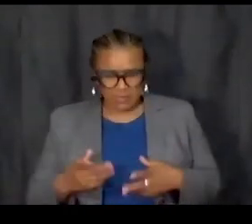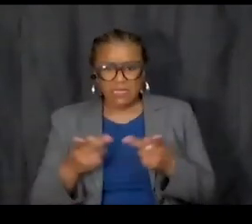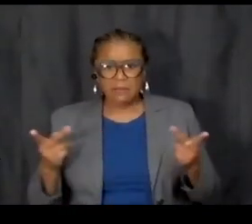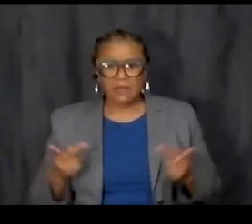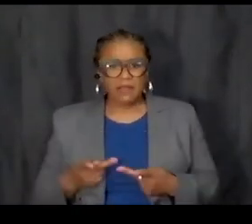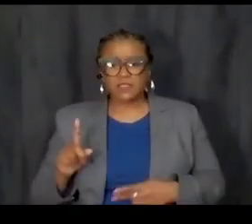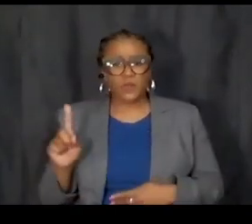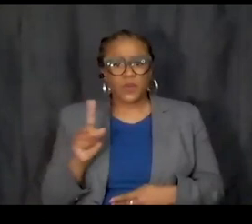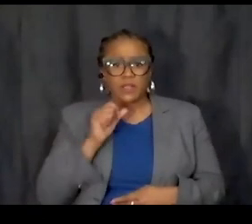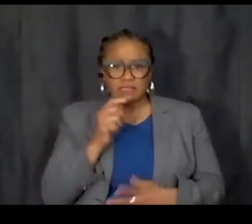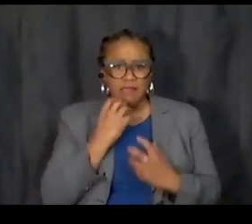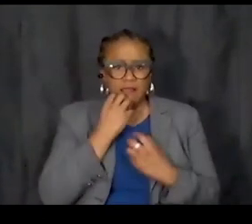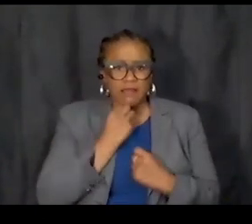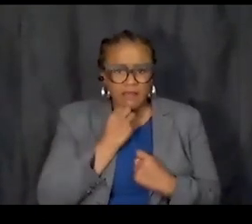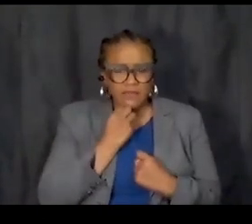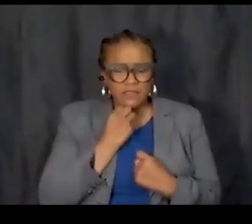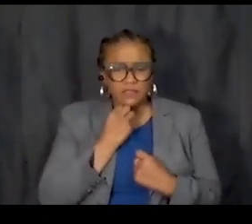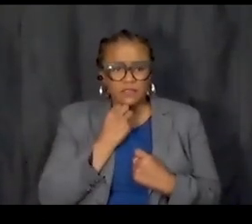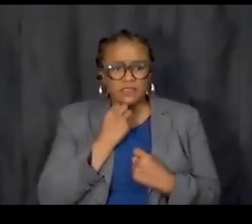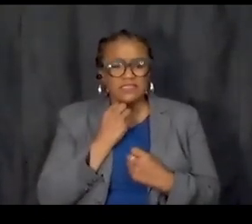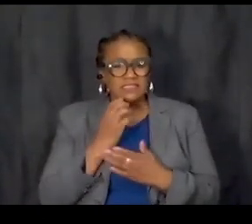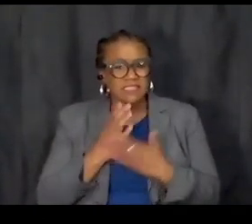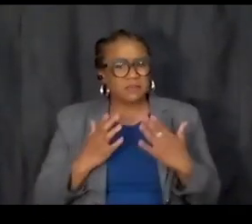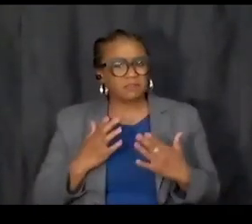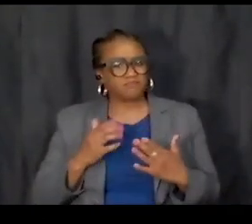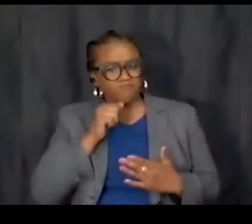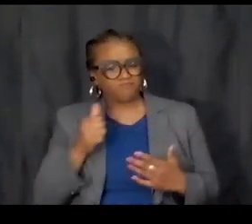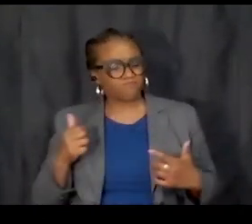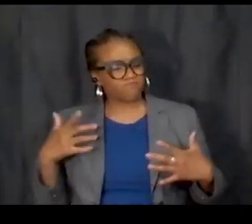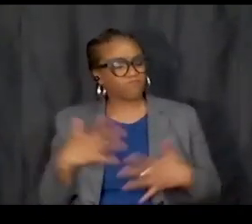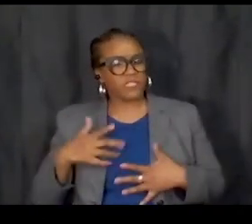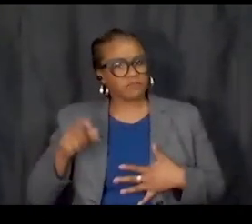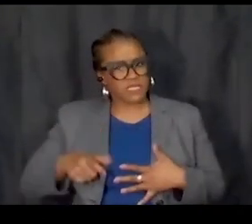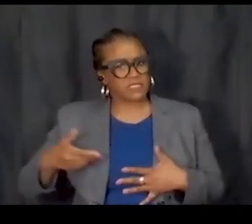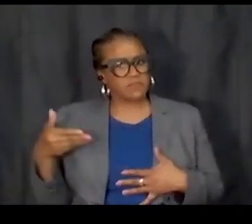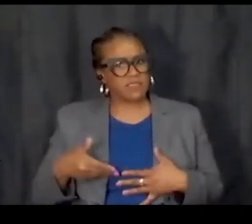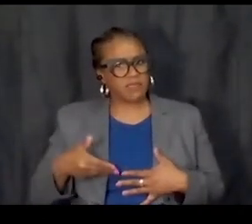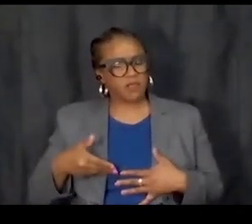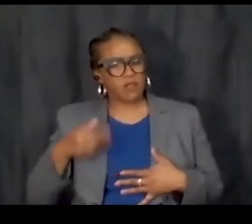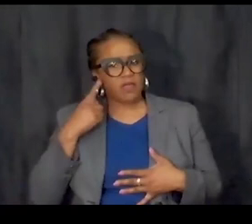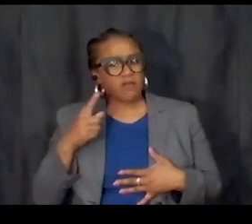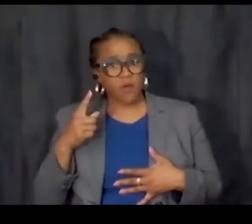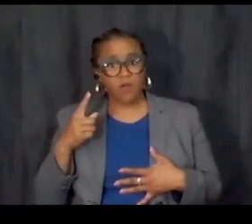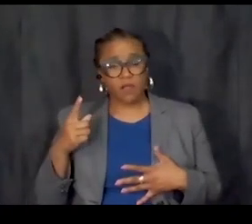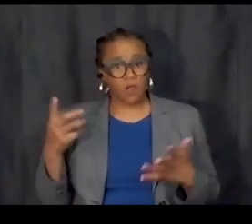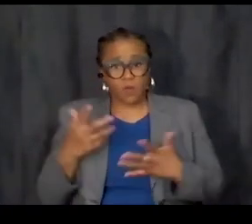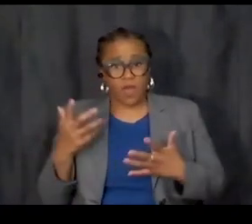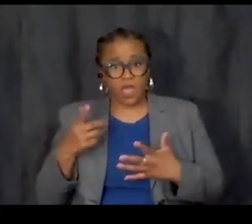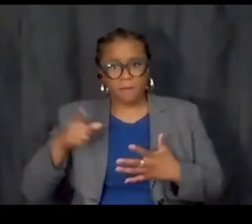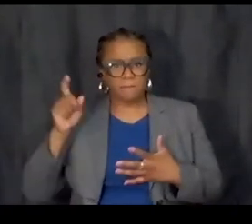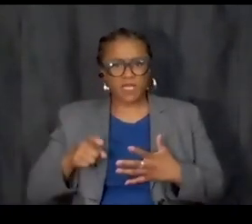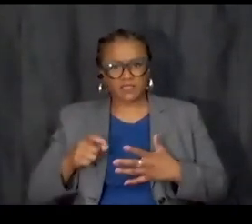is not loved, a certain fearlessness has to exist for the sake of going beyond